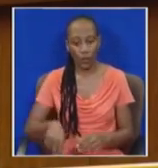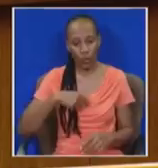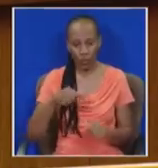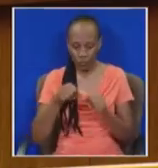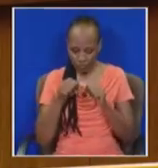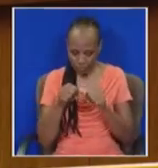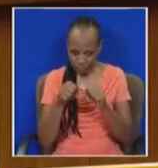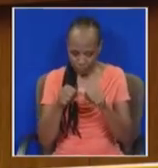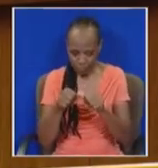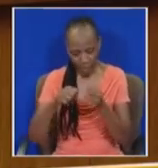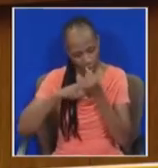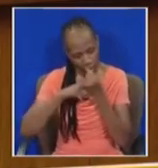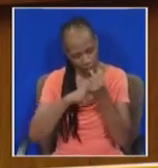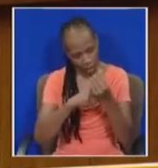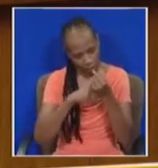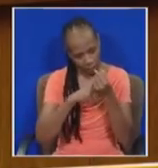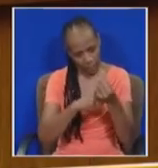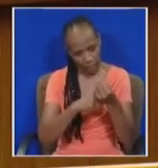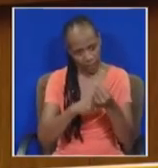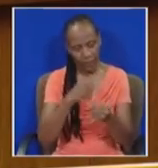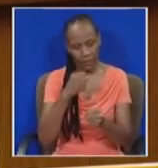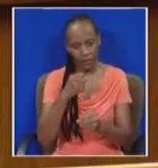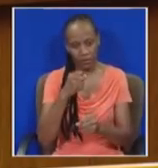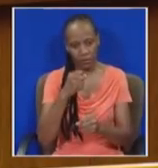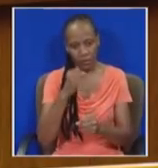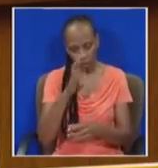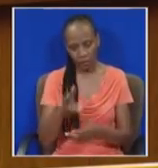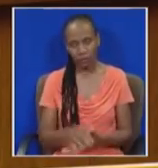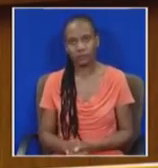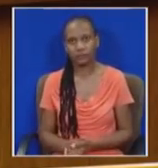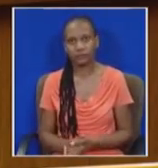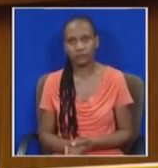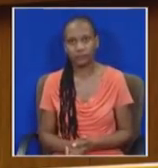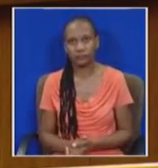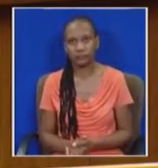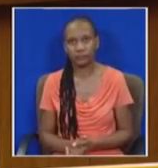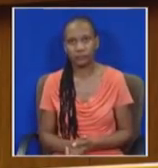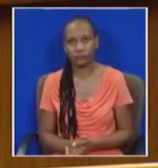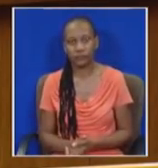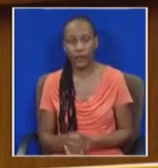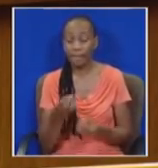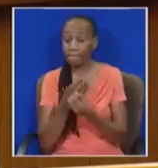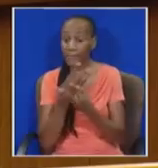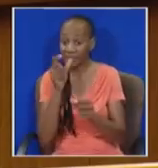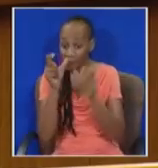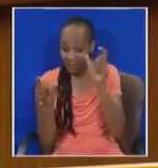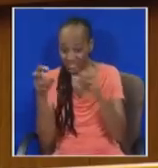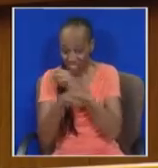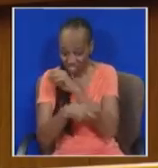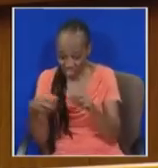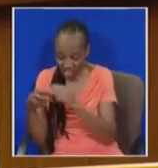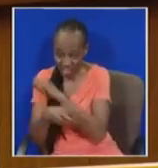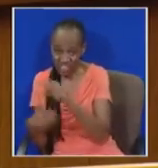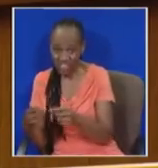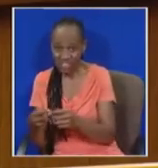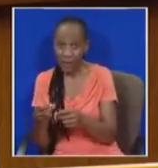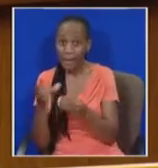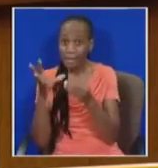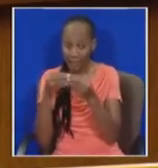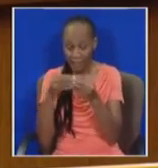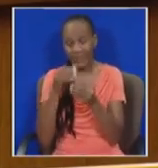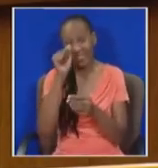to lend a hand in making this happen. Many of those amasela are high-ranking members